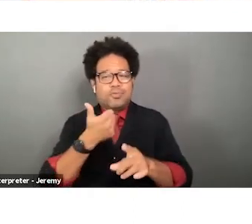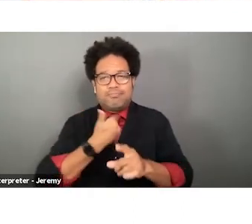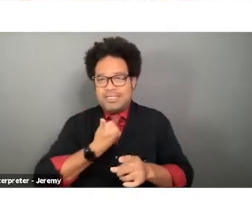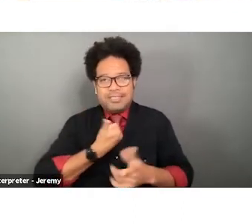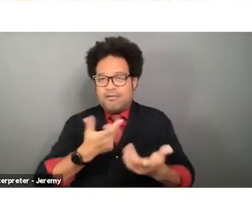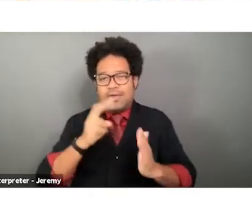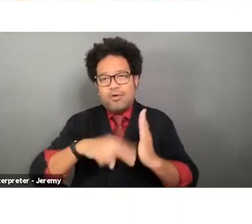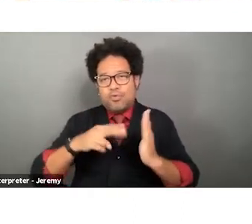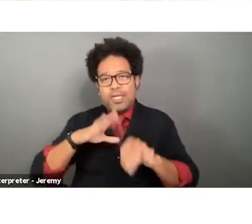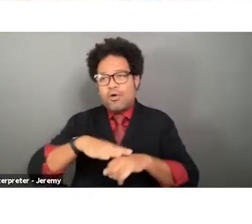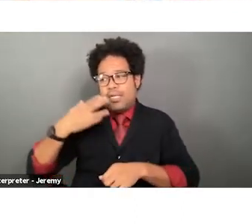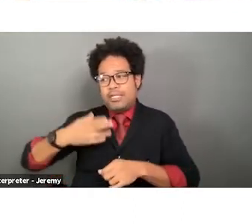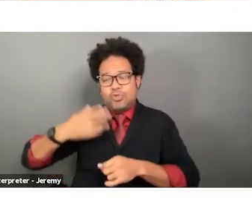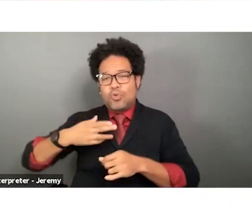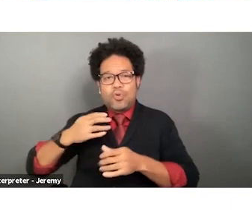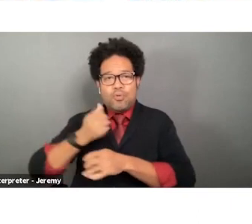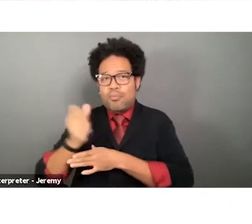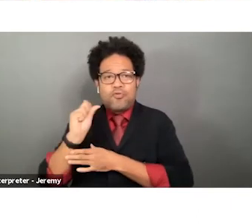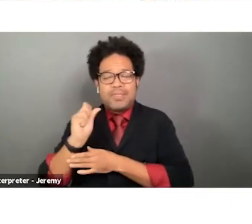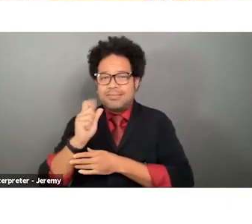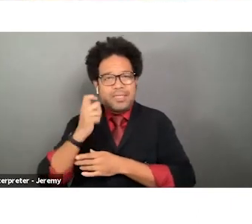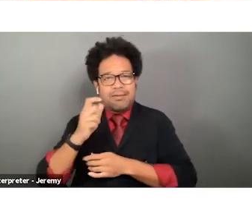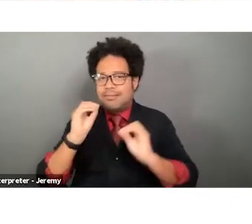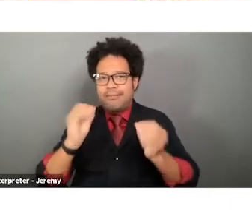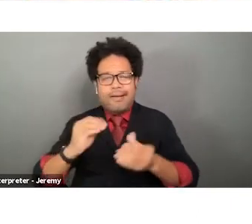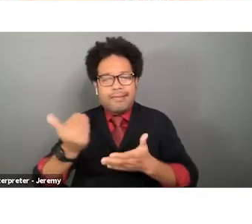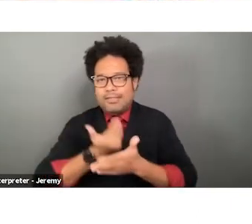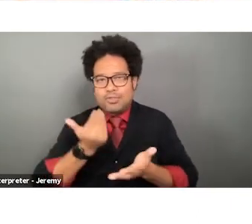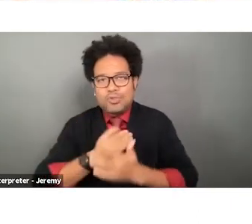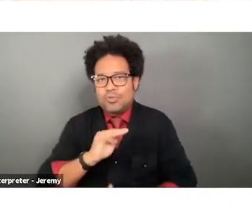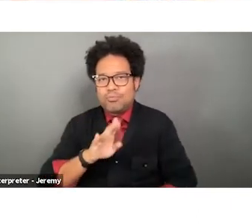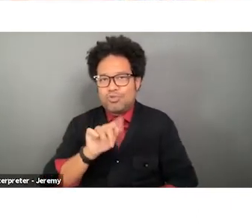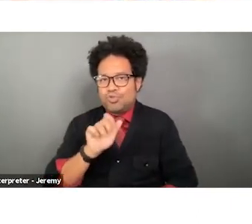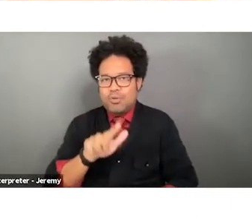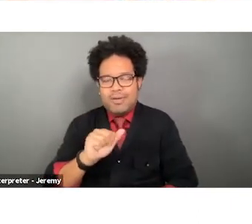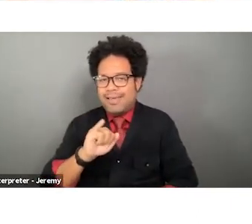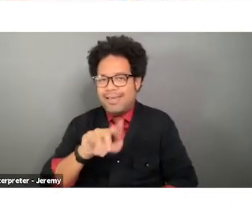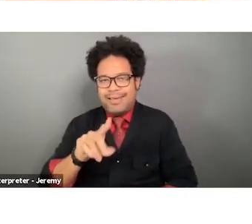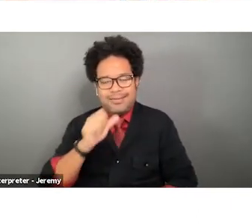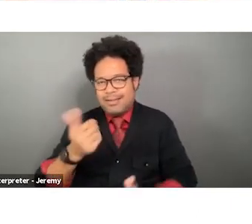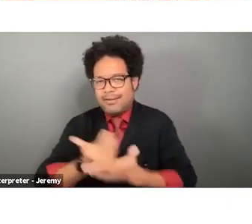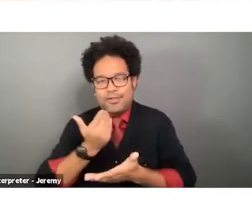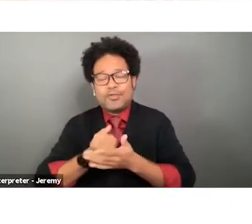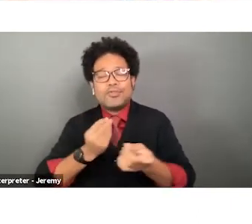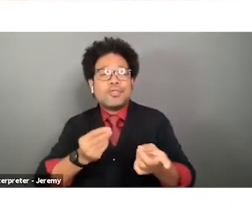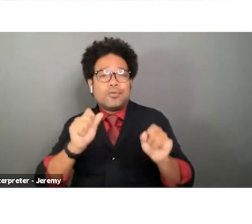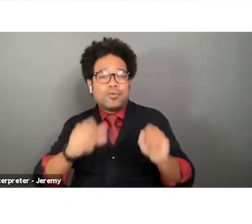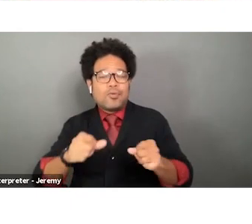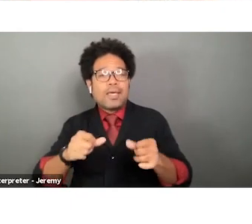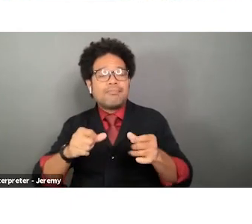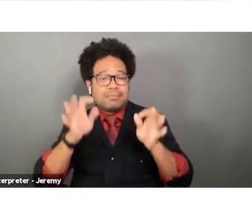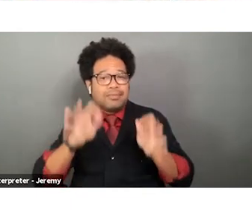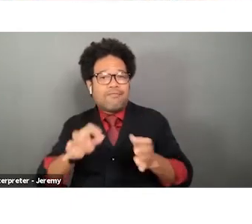inspiration because nothing is new. Okay? We know mutual aid is not new. So you can definitely learn from that. And